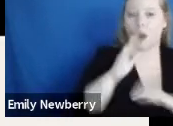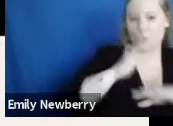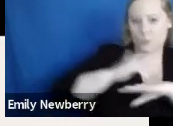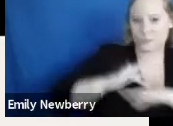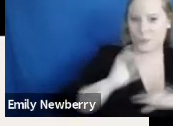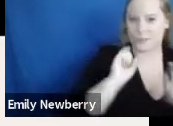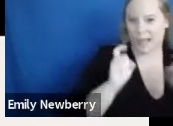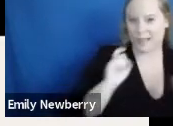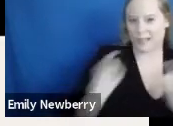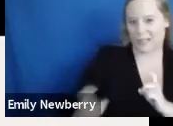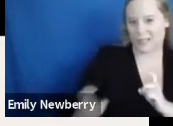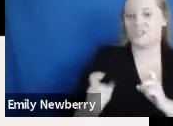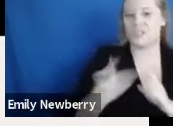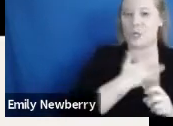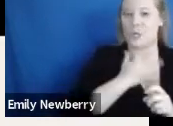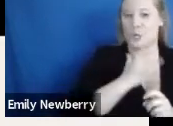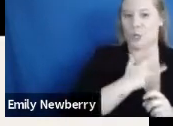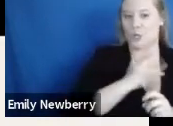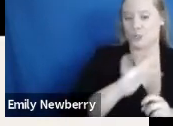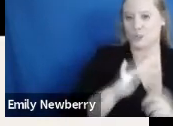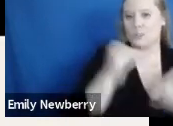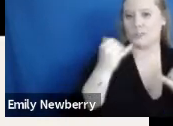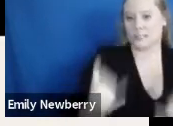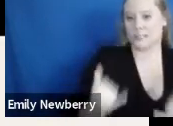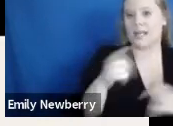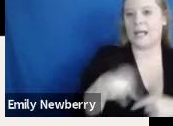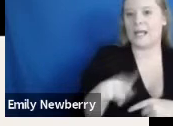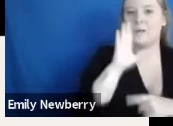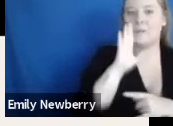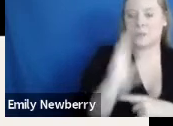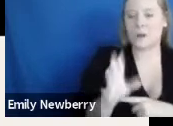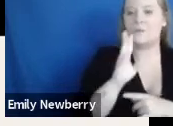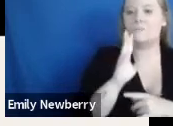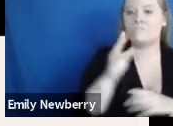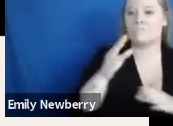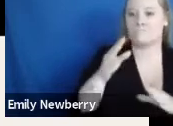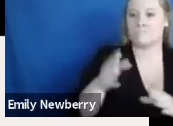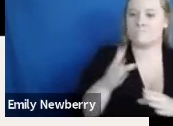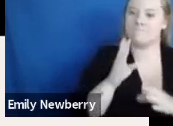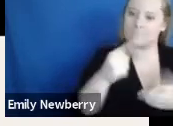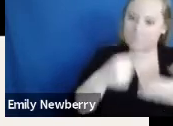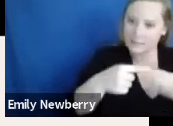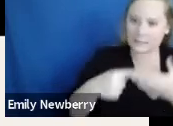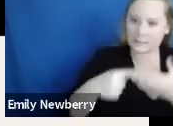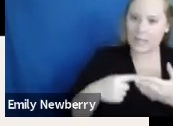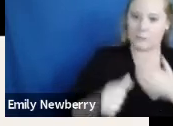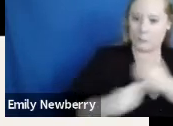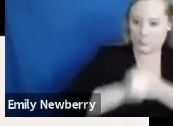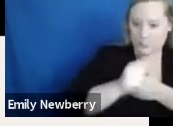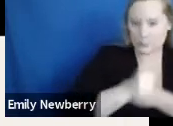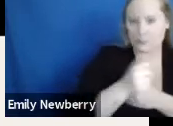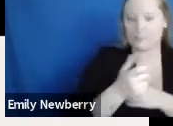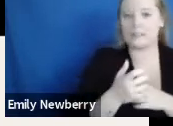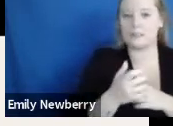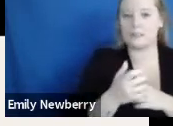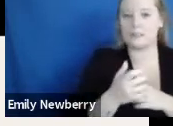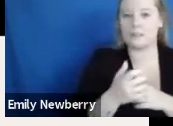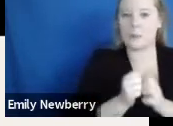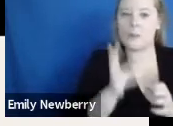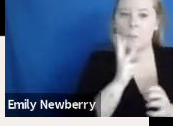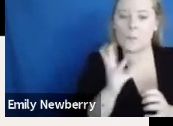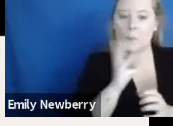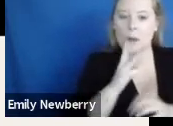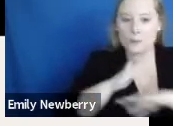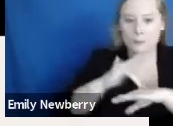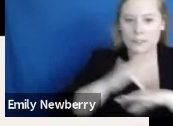concerns. And today, Tom is going to talk to us about assessing risk to water resources from oil